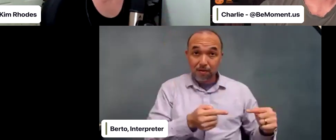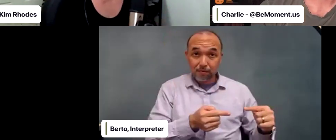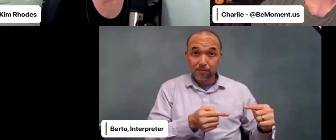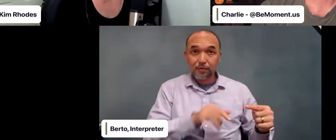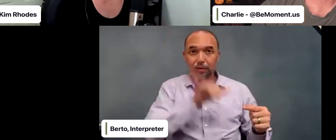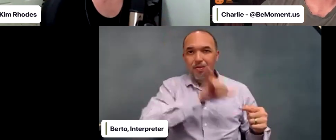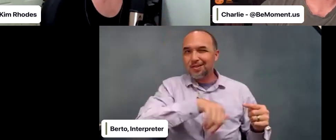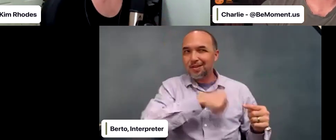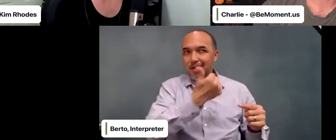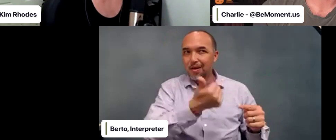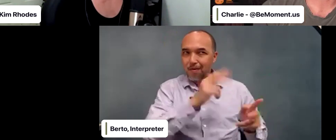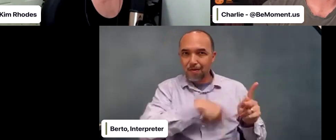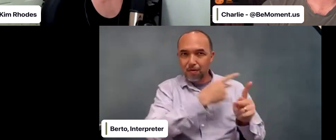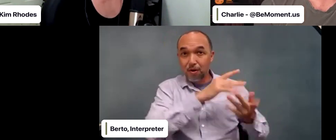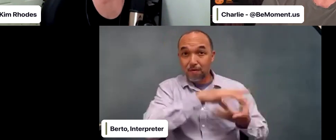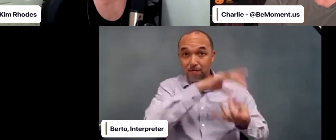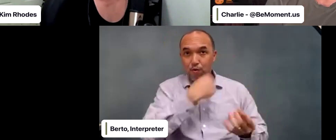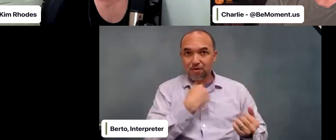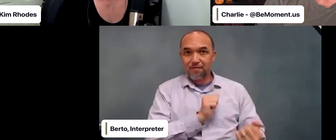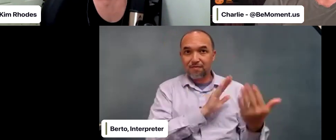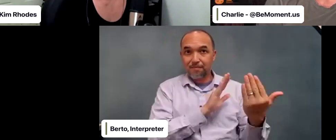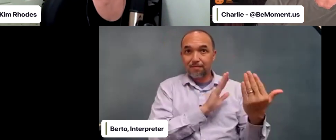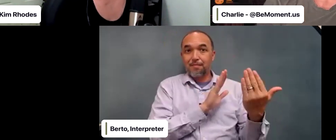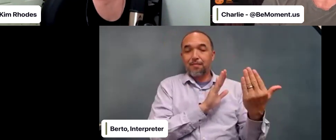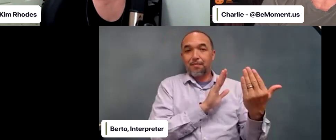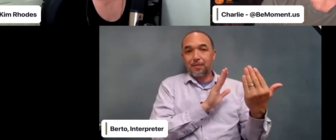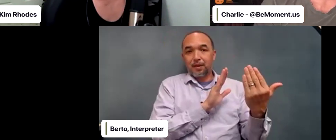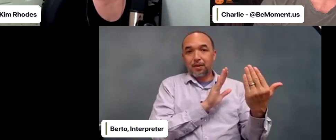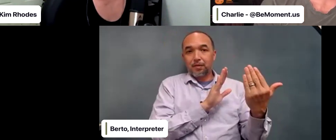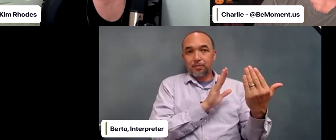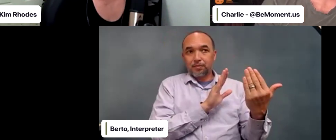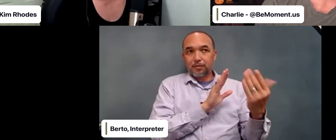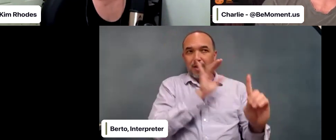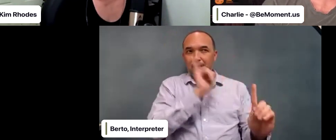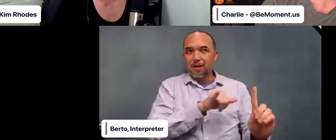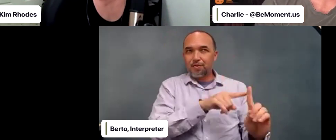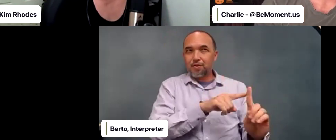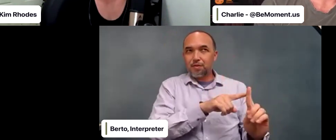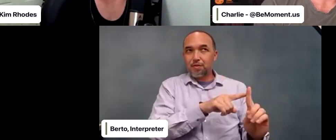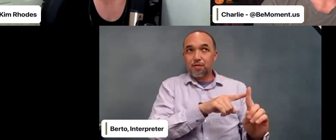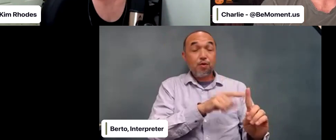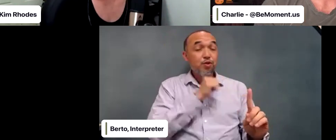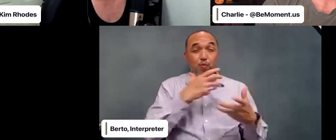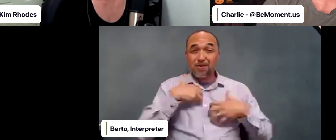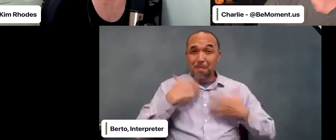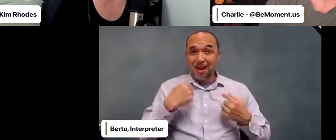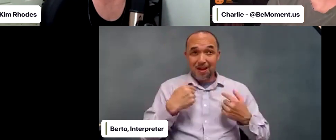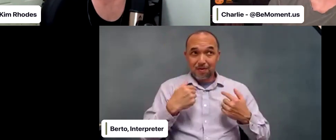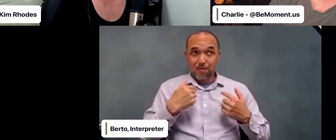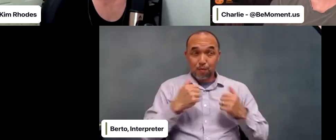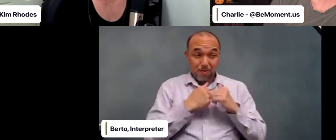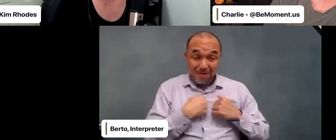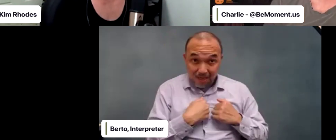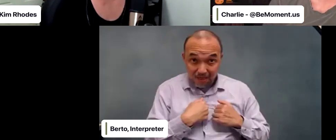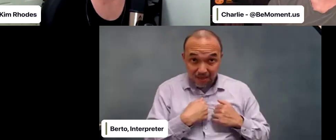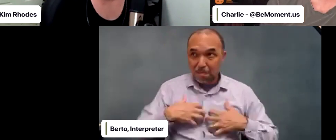And I haven't very rarely, like she's the only other one that, and she wasn't mad at me. She was just mad. She was just